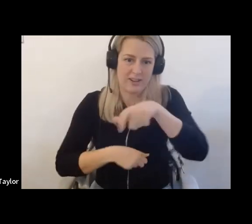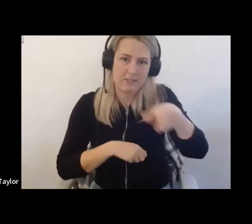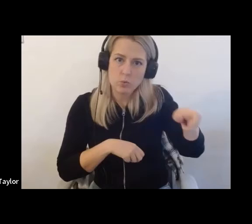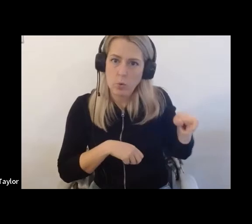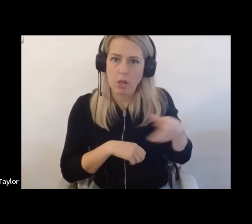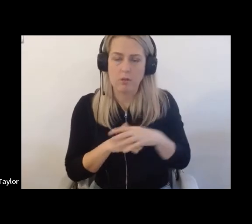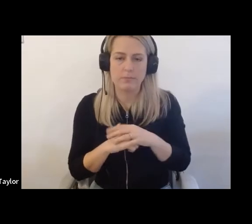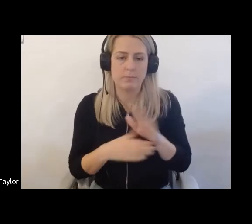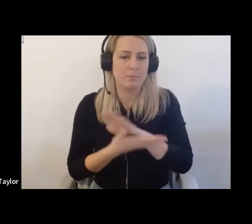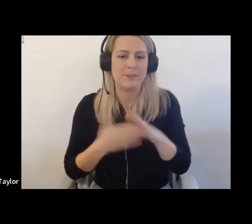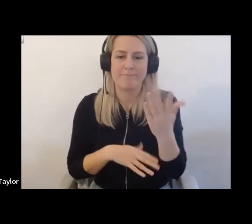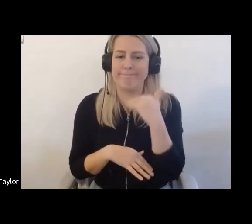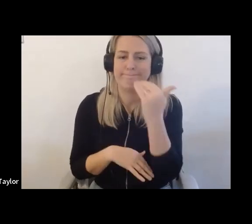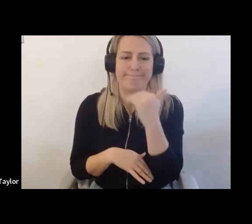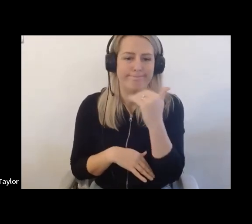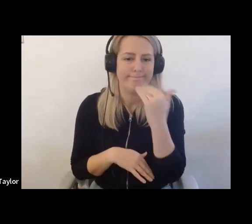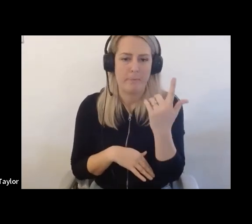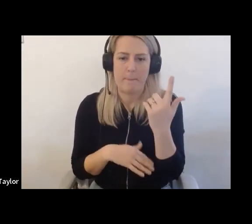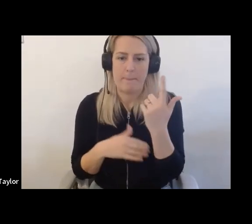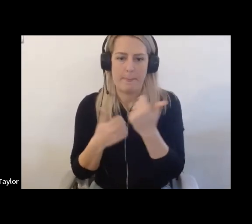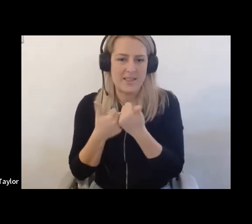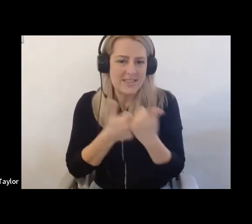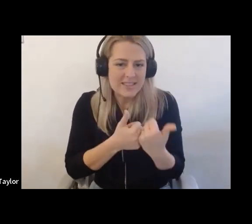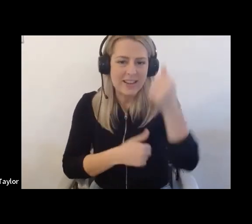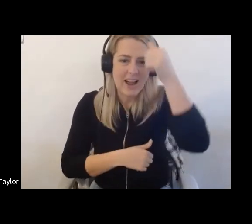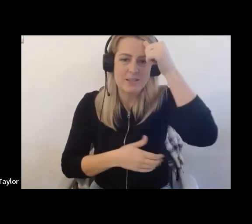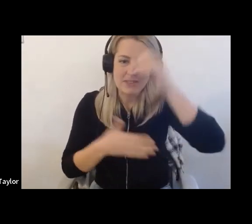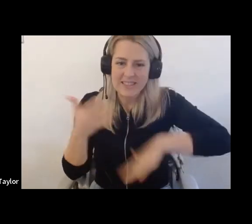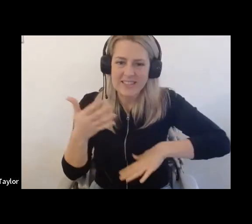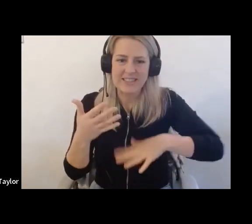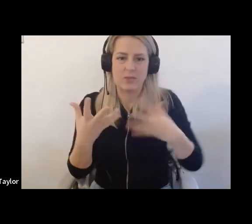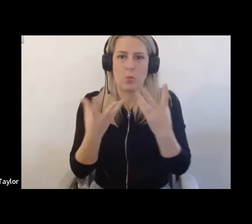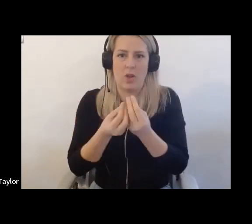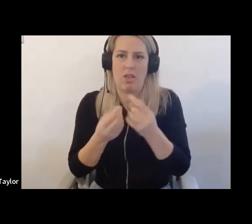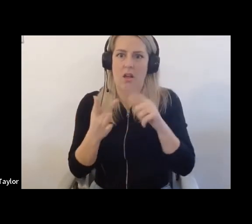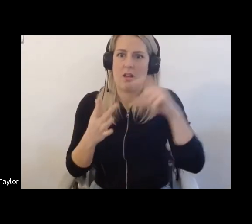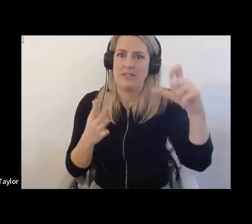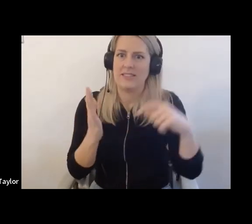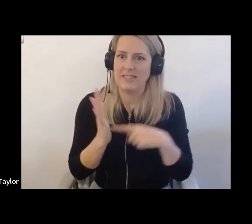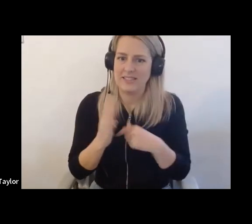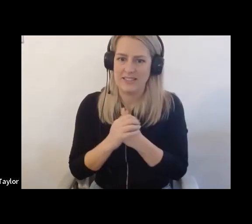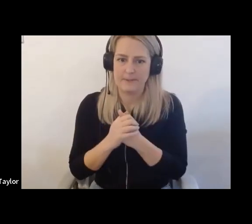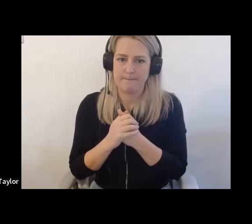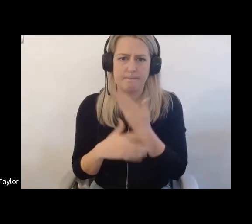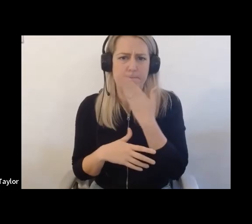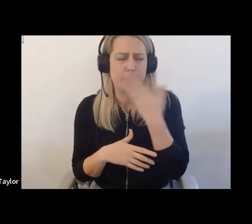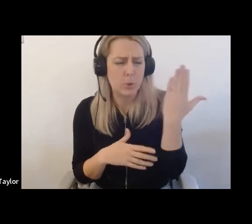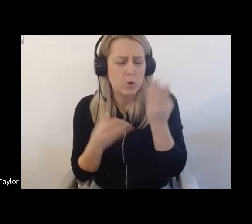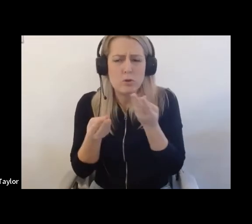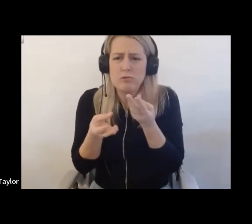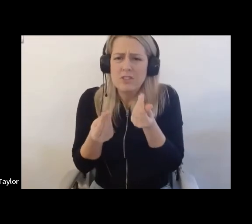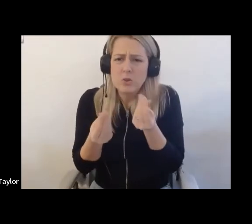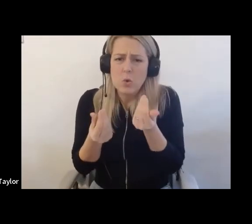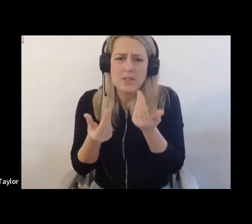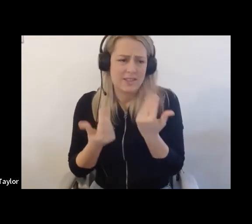in inclusive education and ICT, as well as sufficient resources to successfully support children